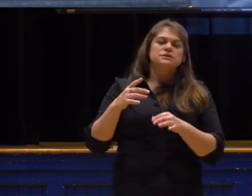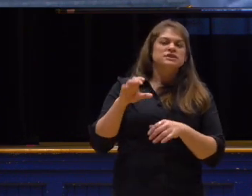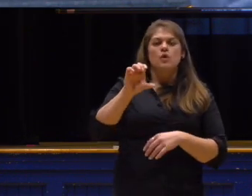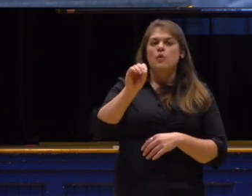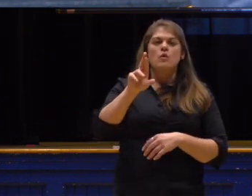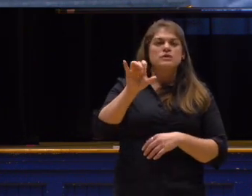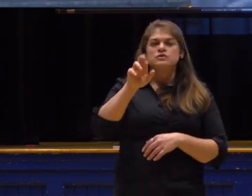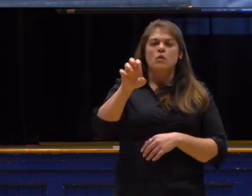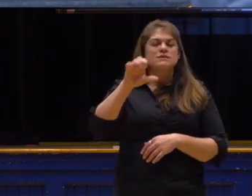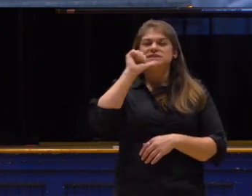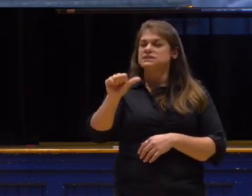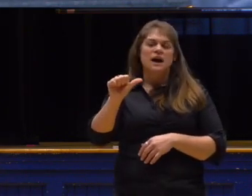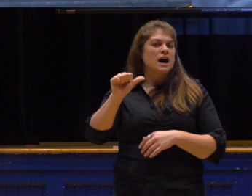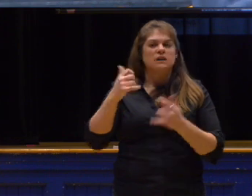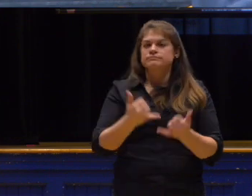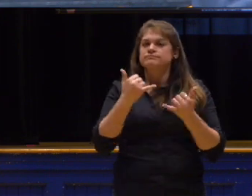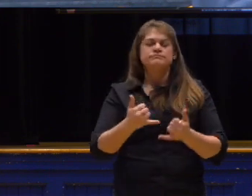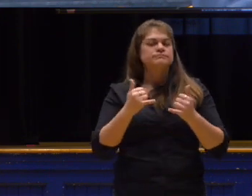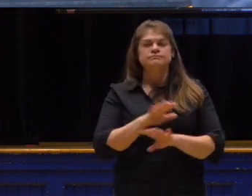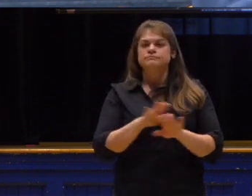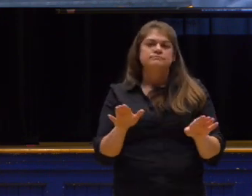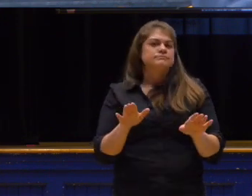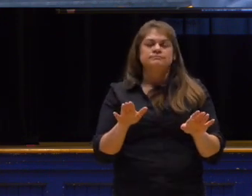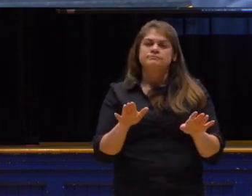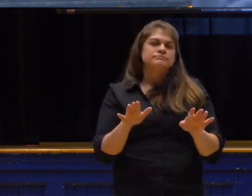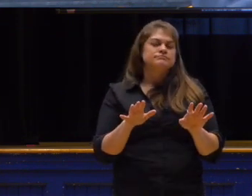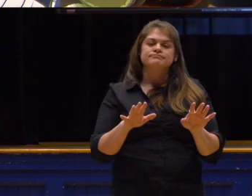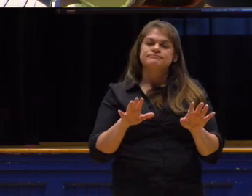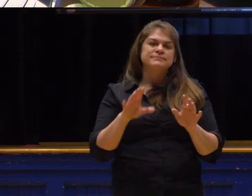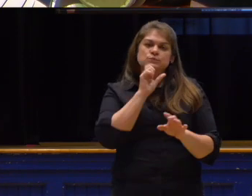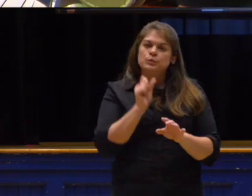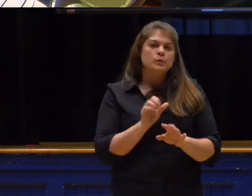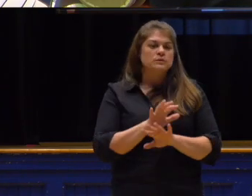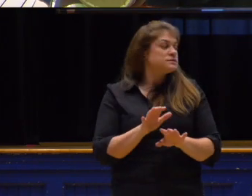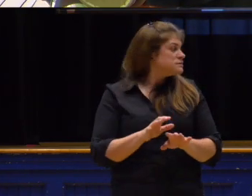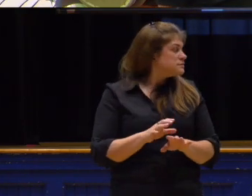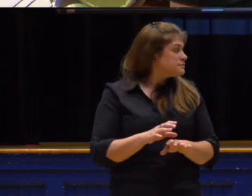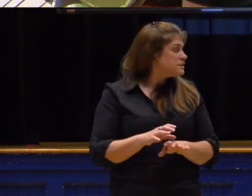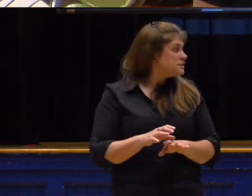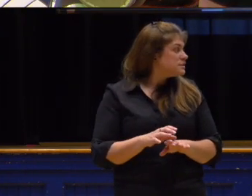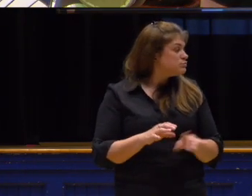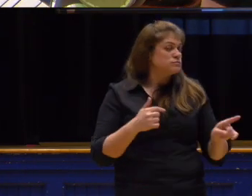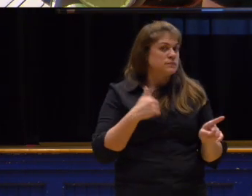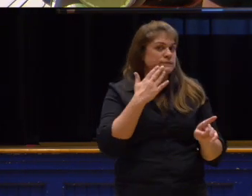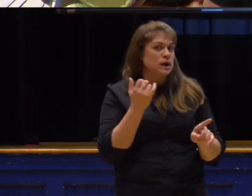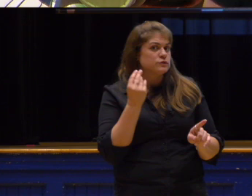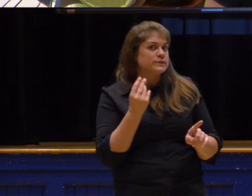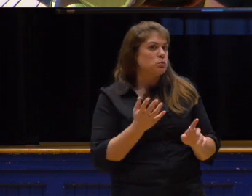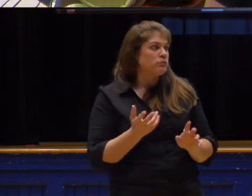antiquated. There are no pedestrian, oh, thank you, Bill. Forgot to hit that.